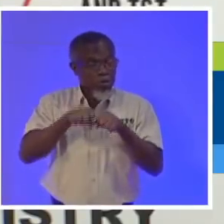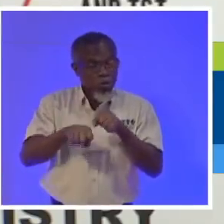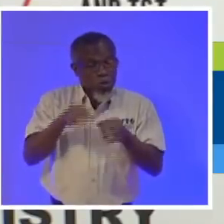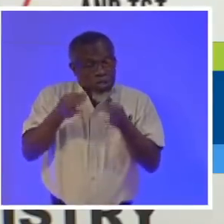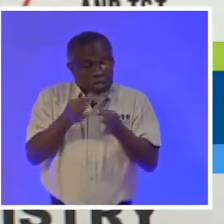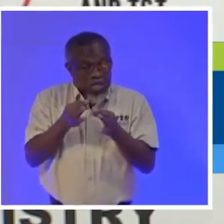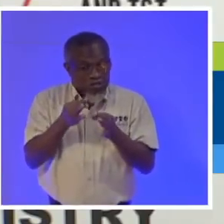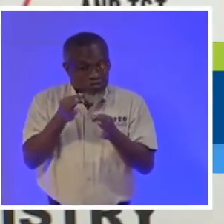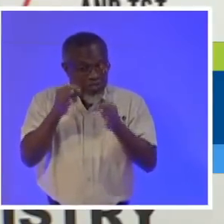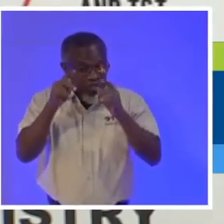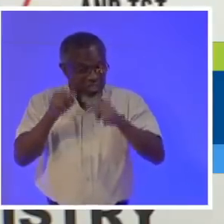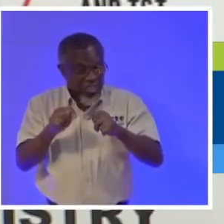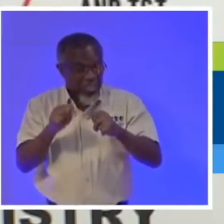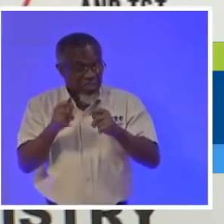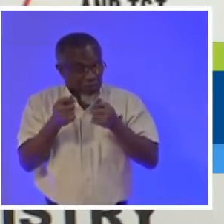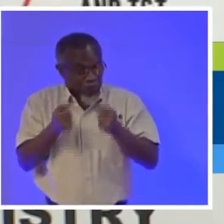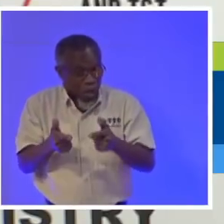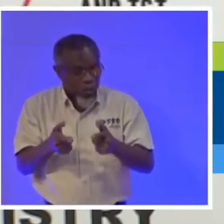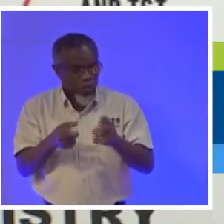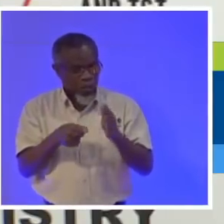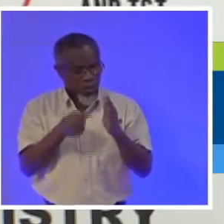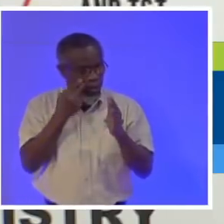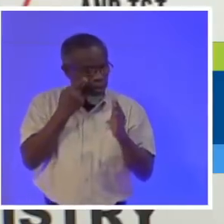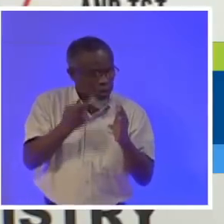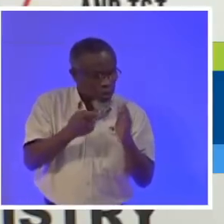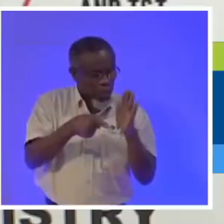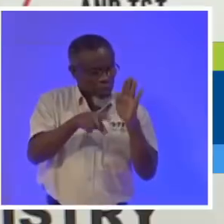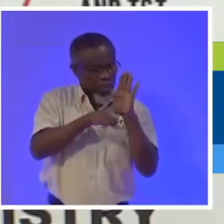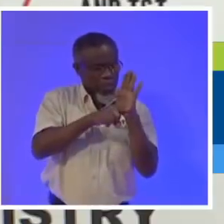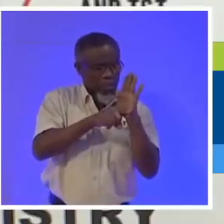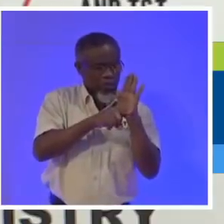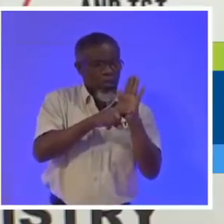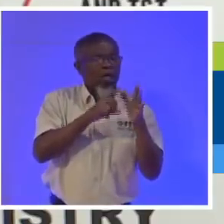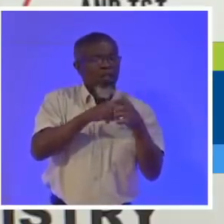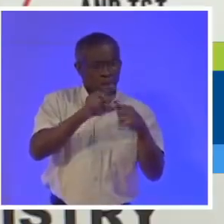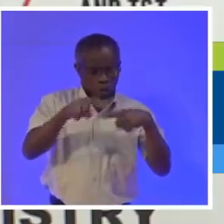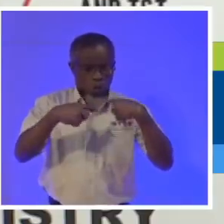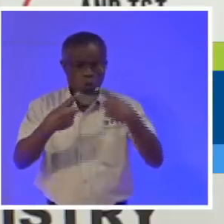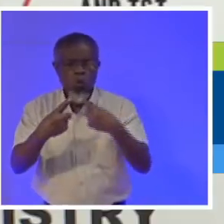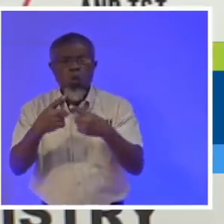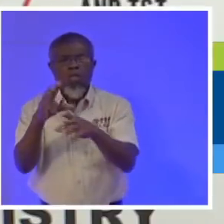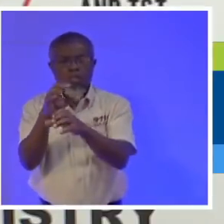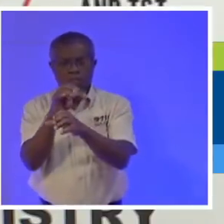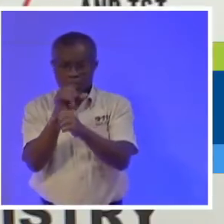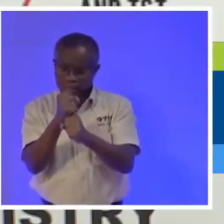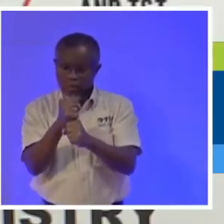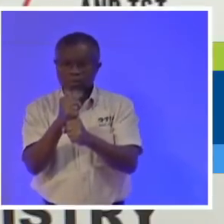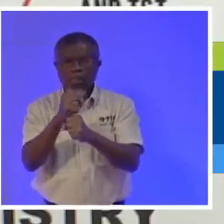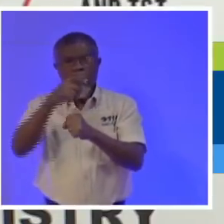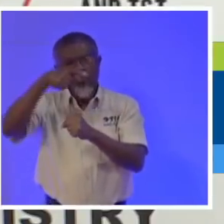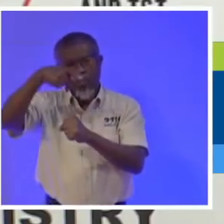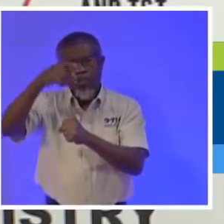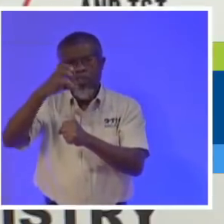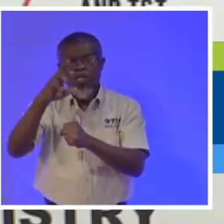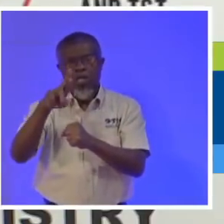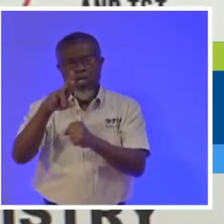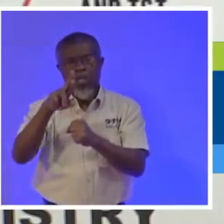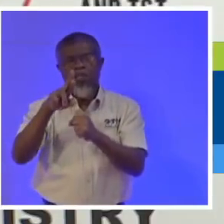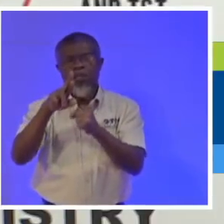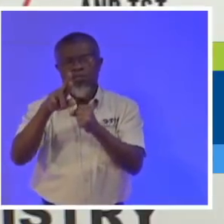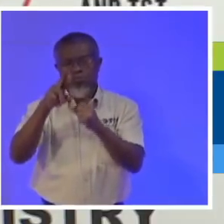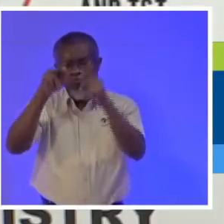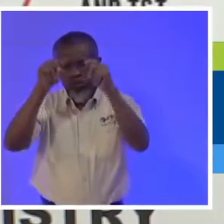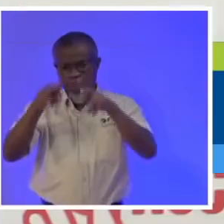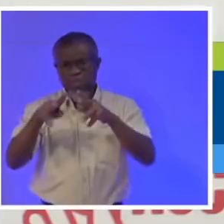false negatives, is that you follow it up with a PCR. So I'll turn over to Dr. Hines to give you a more technical answer on